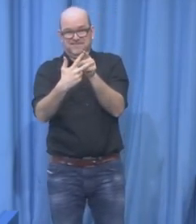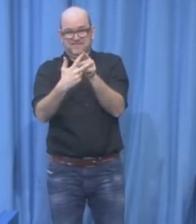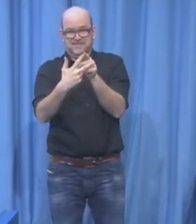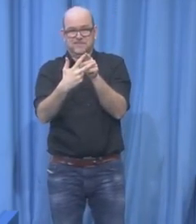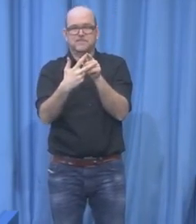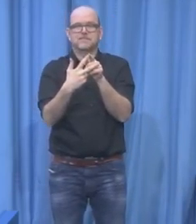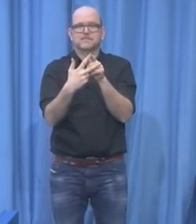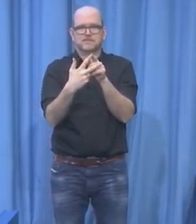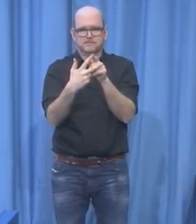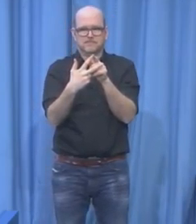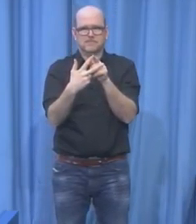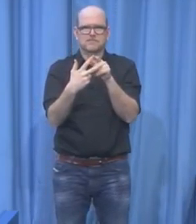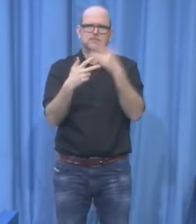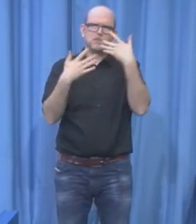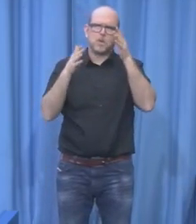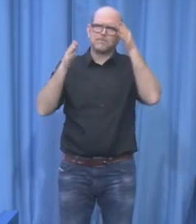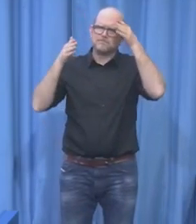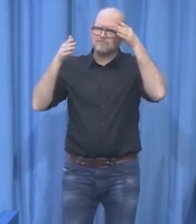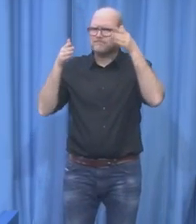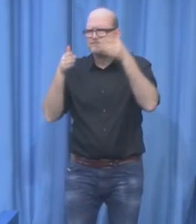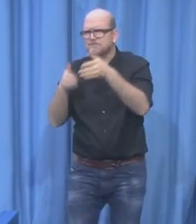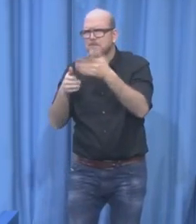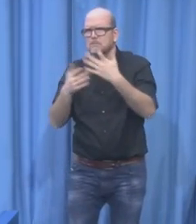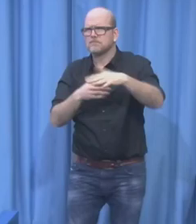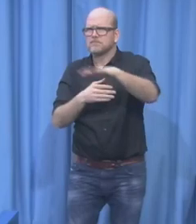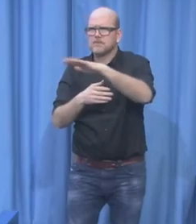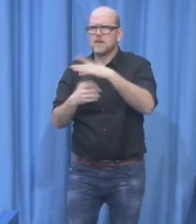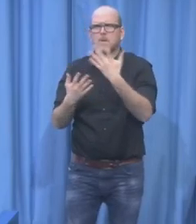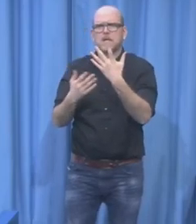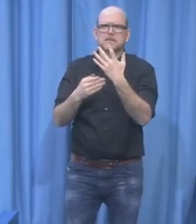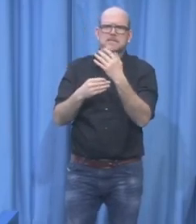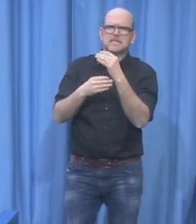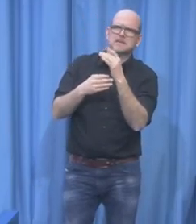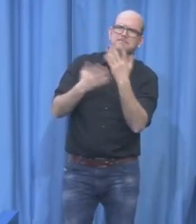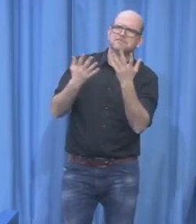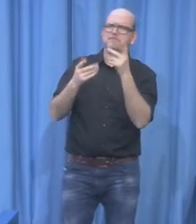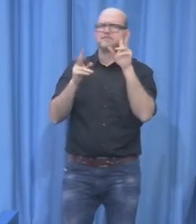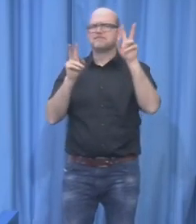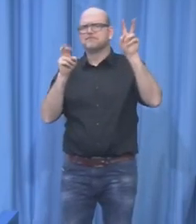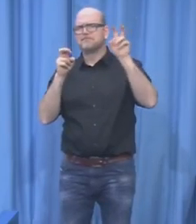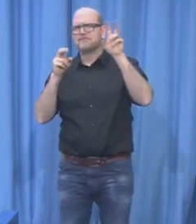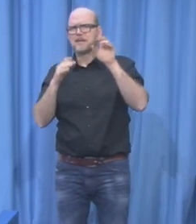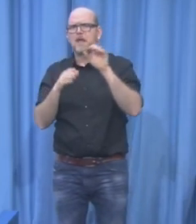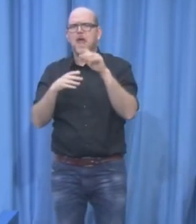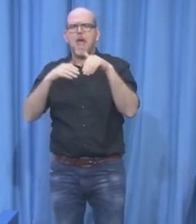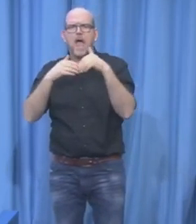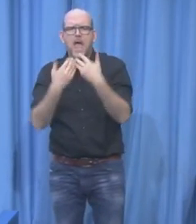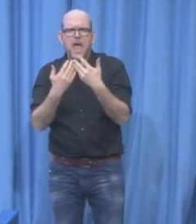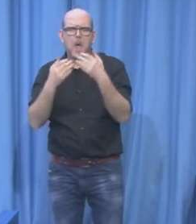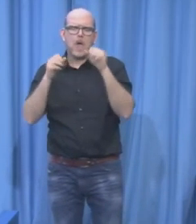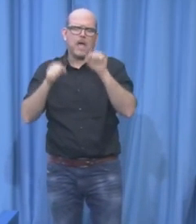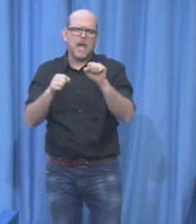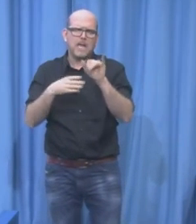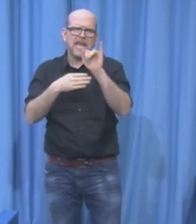know, attention to detail, stuff like that. The third one is preparing to get out of here, to move on in their lives.